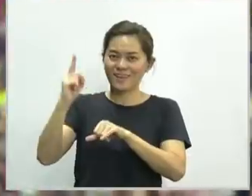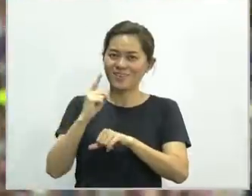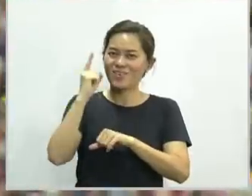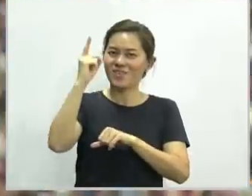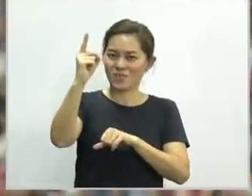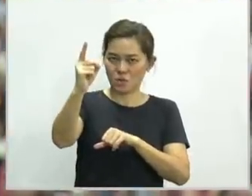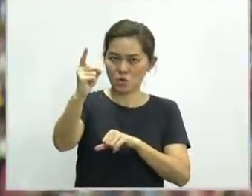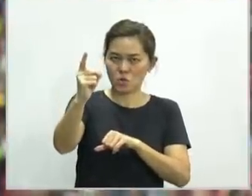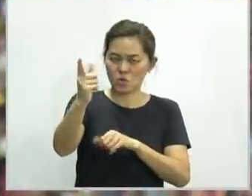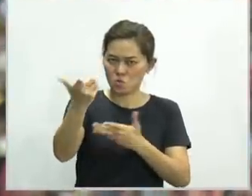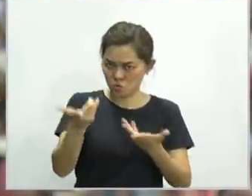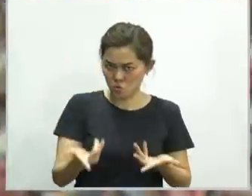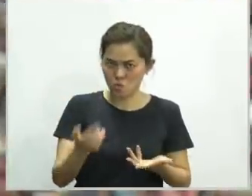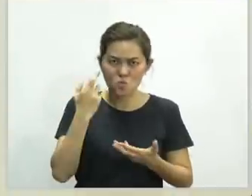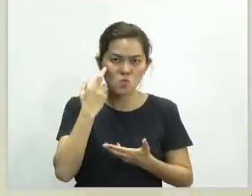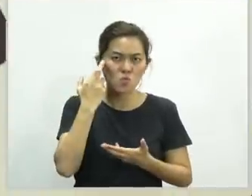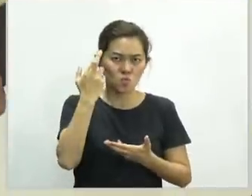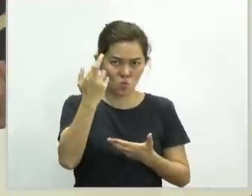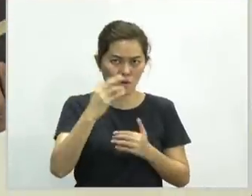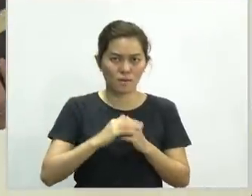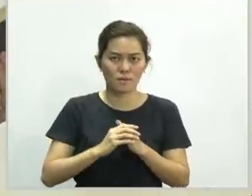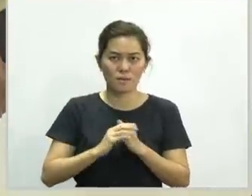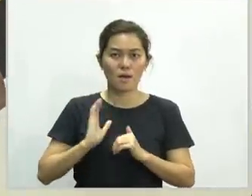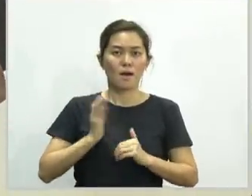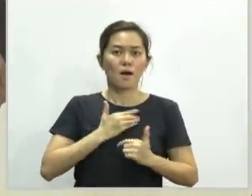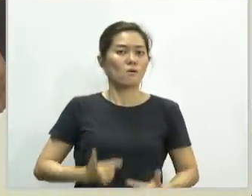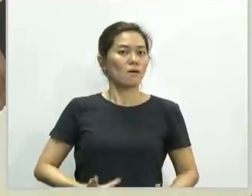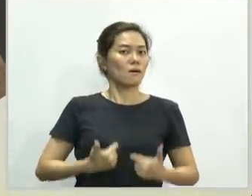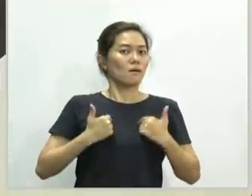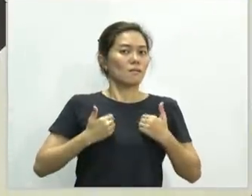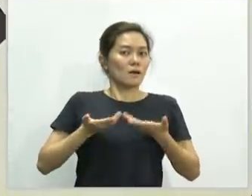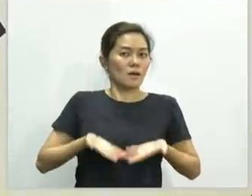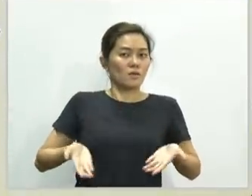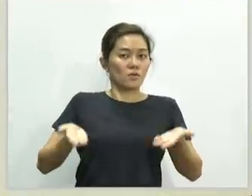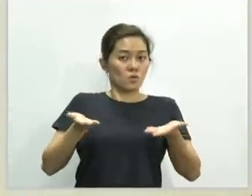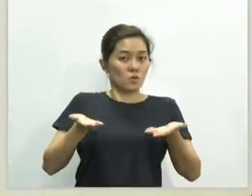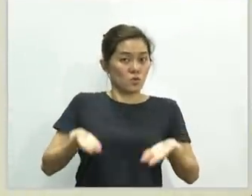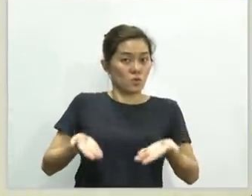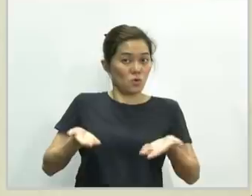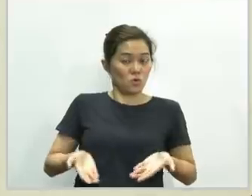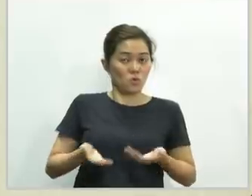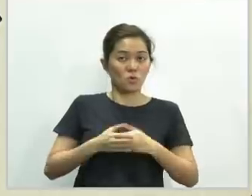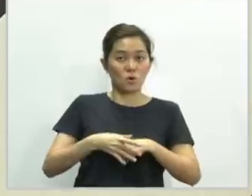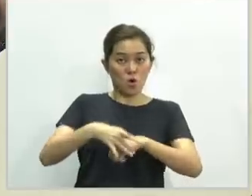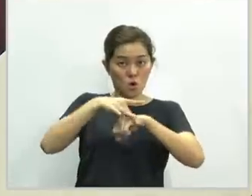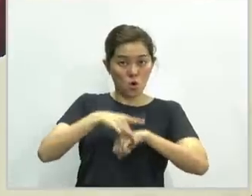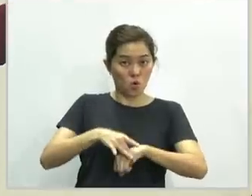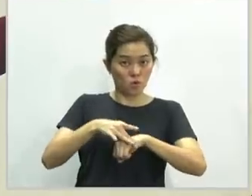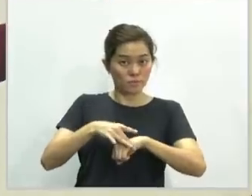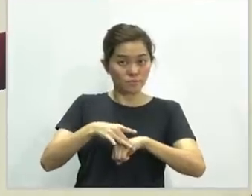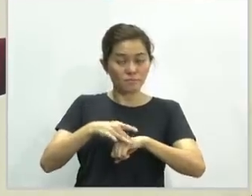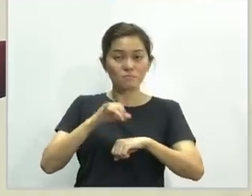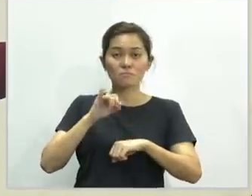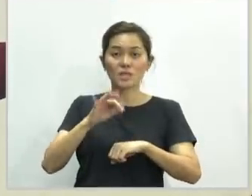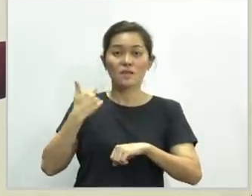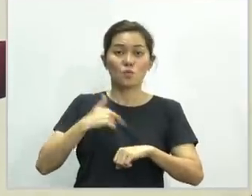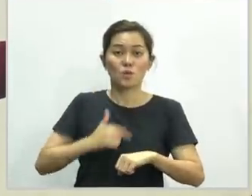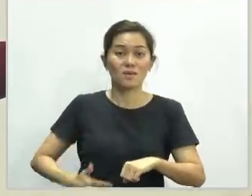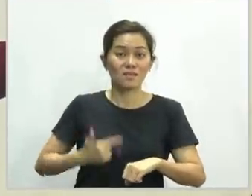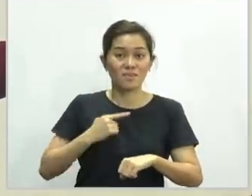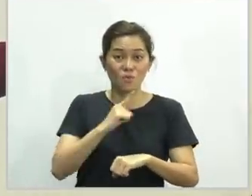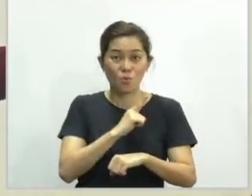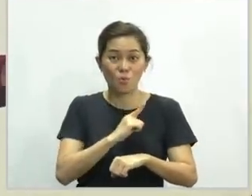Do you realize that our lives here on this earth, even if we live 100